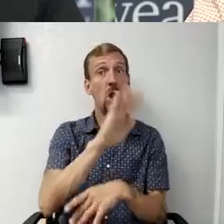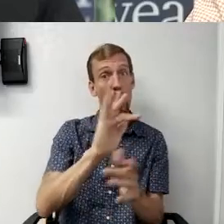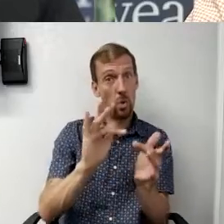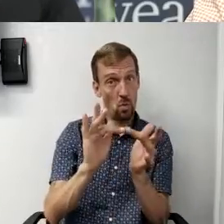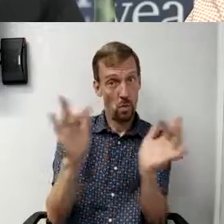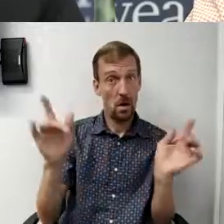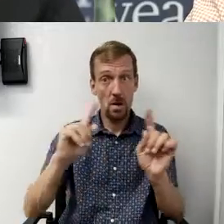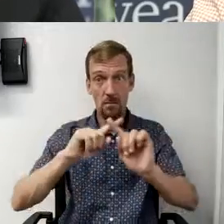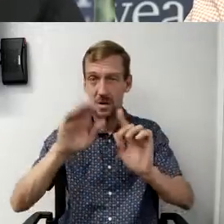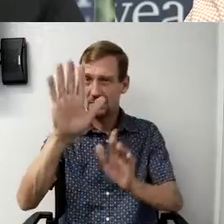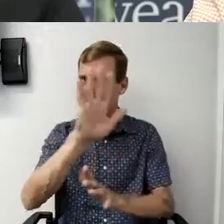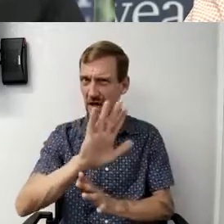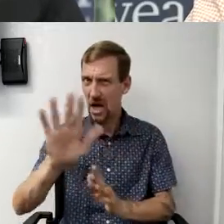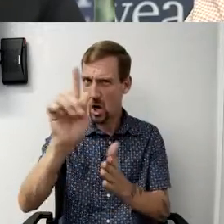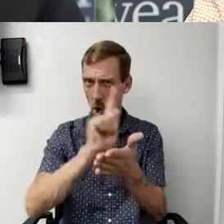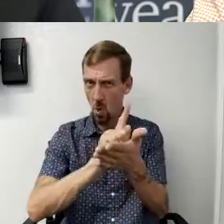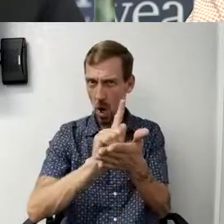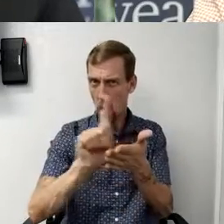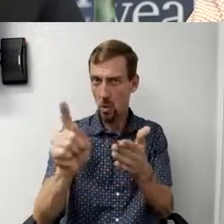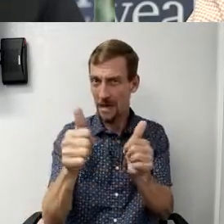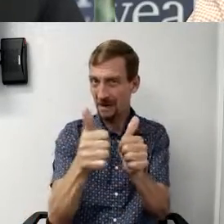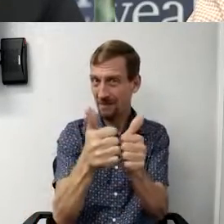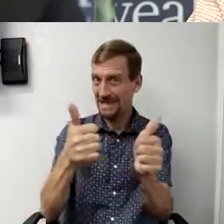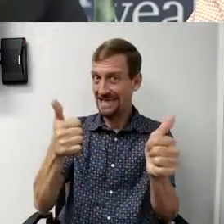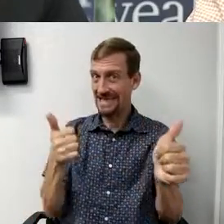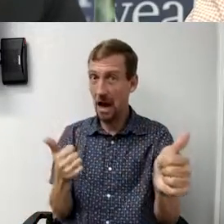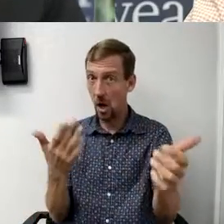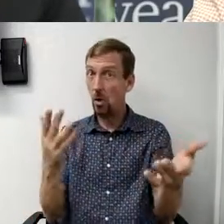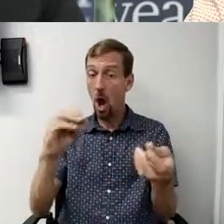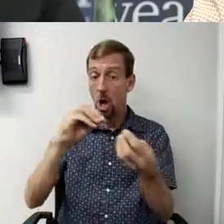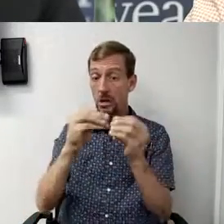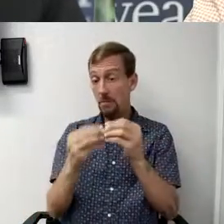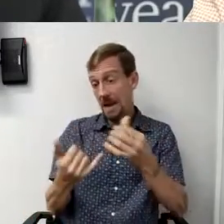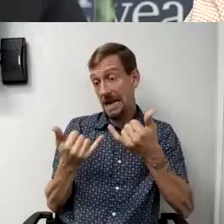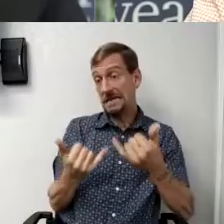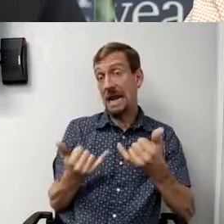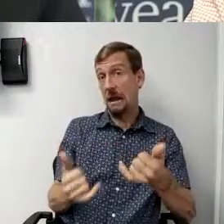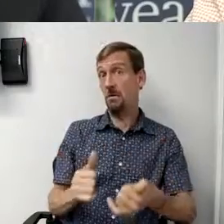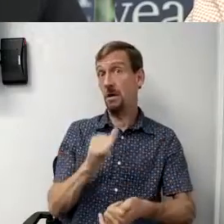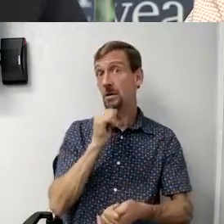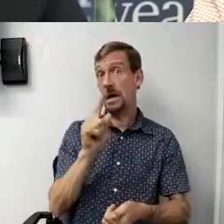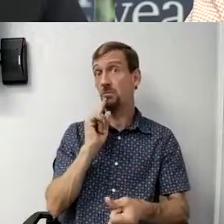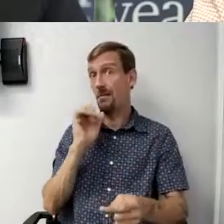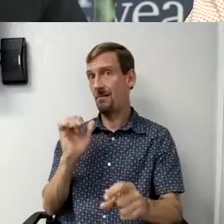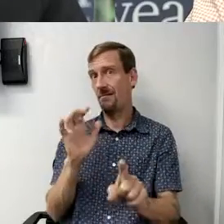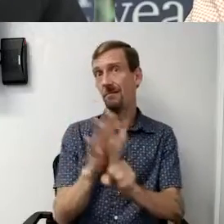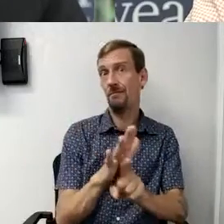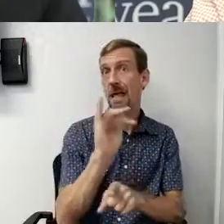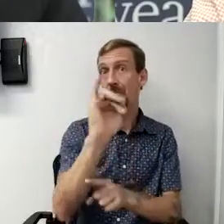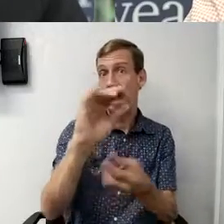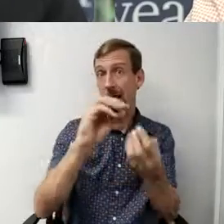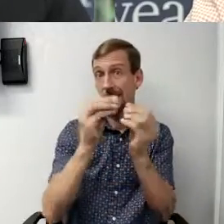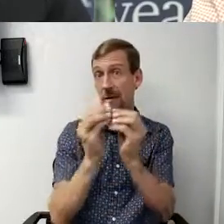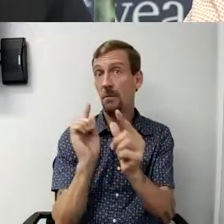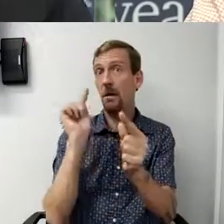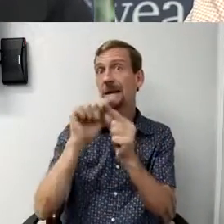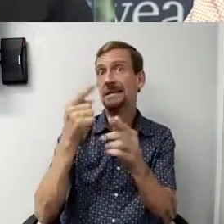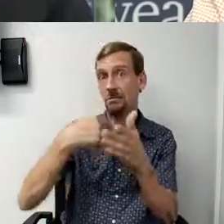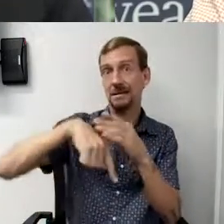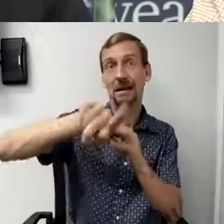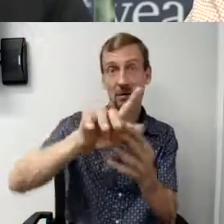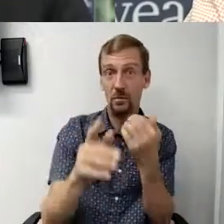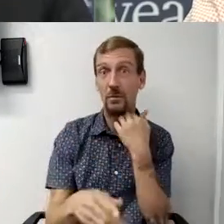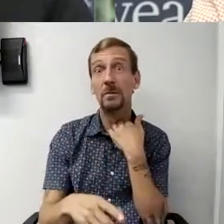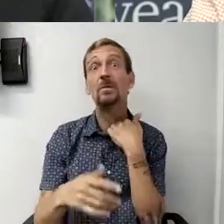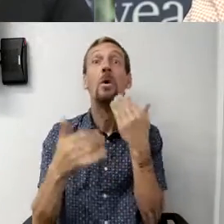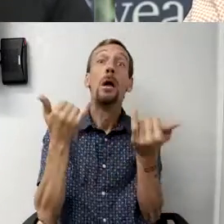it's also about a week behind. So efforts that we're making this week may not be reflected in that rate just yet. Okay, what about the hospital?